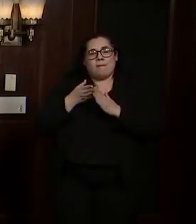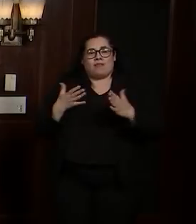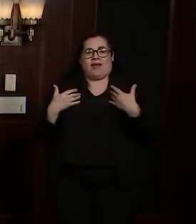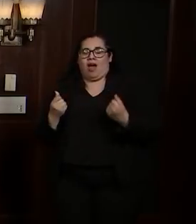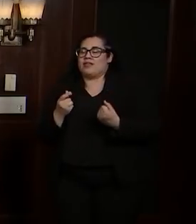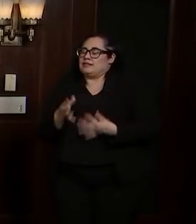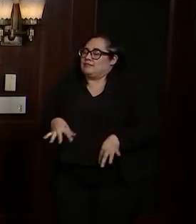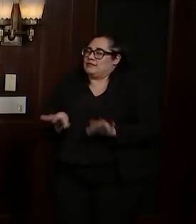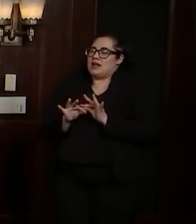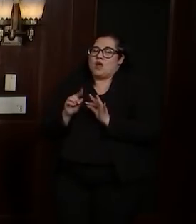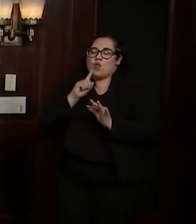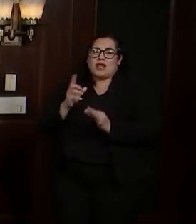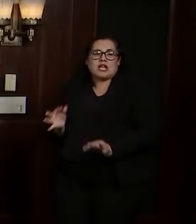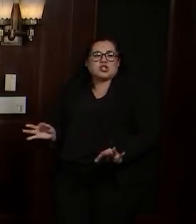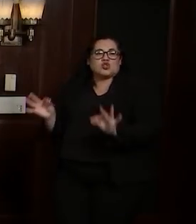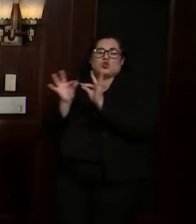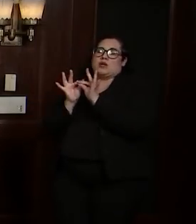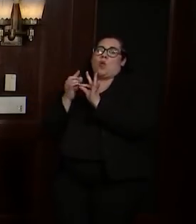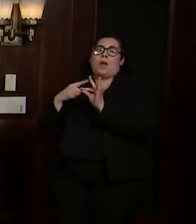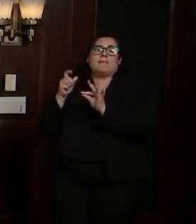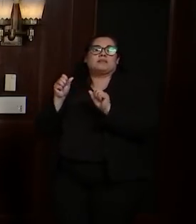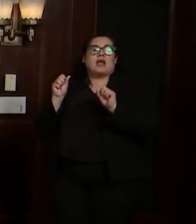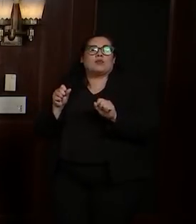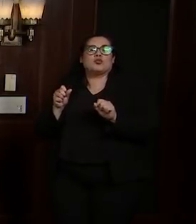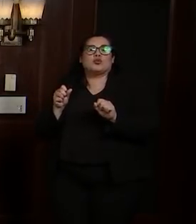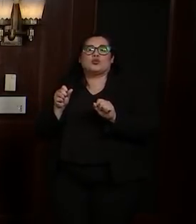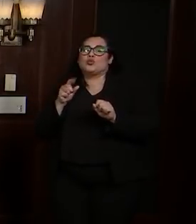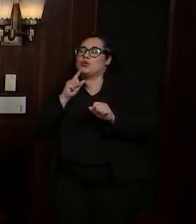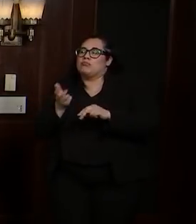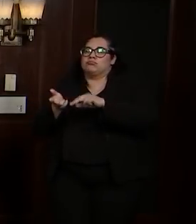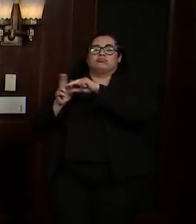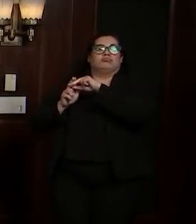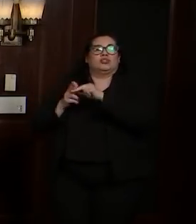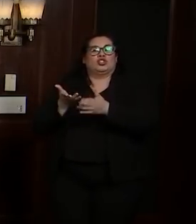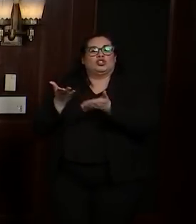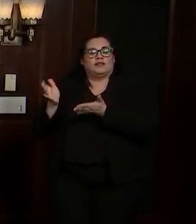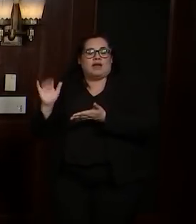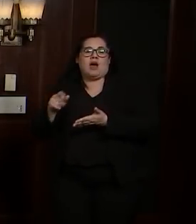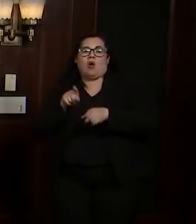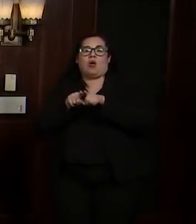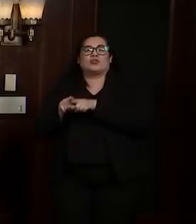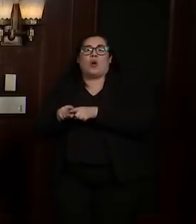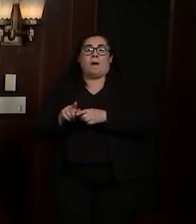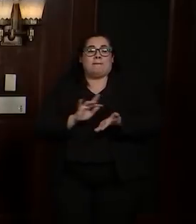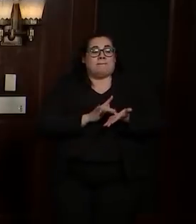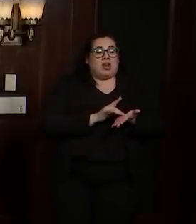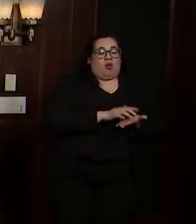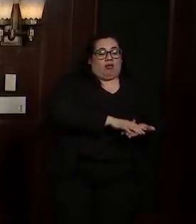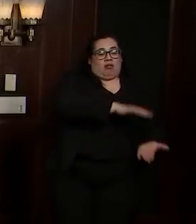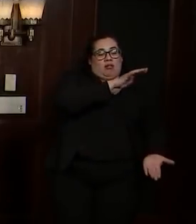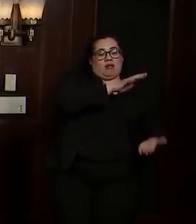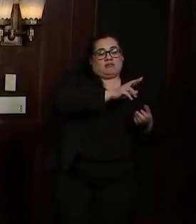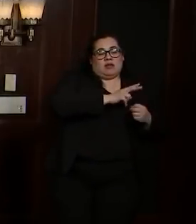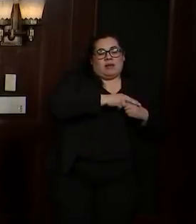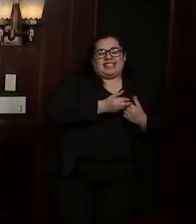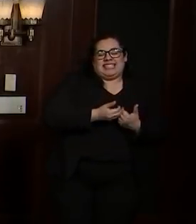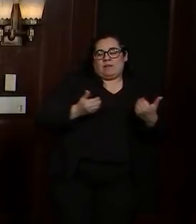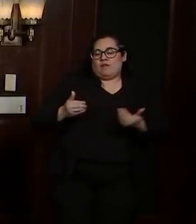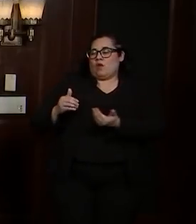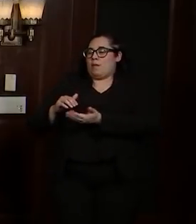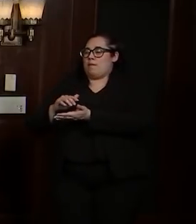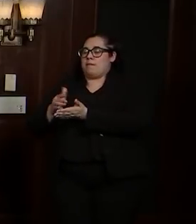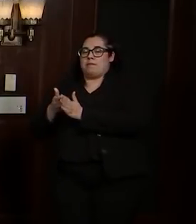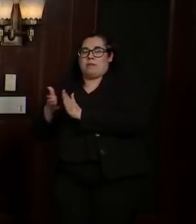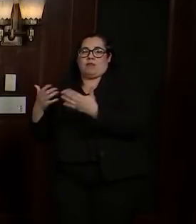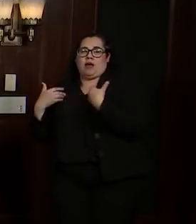is absolutely critical, and we have to be able to surge that, as well as, of course, our medical stockpiles separate from public health. But I hope that those are